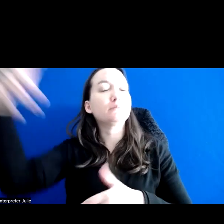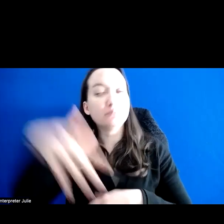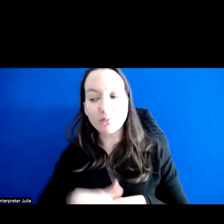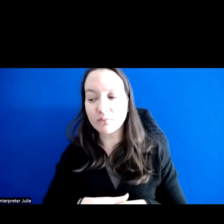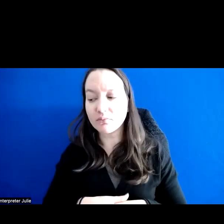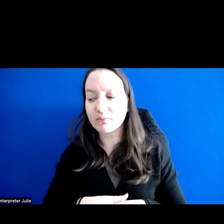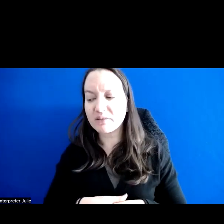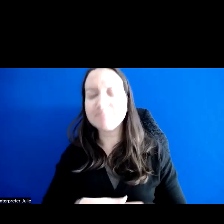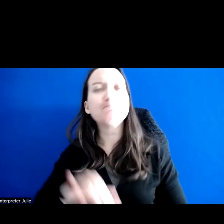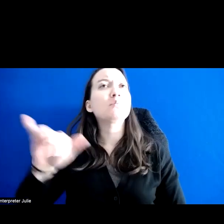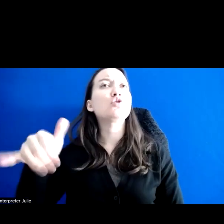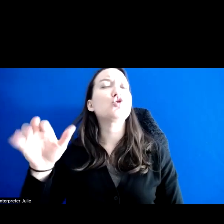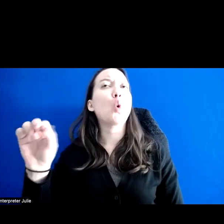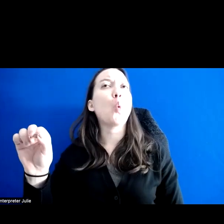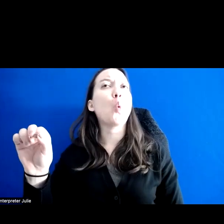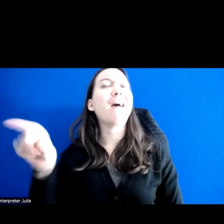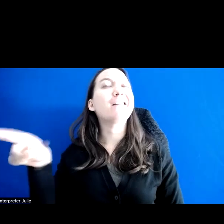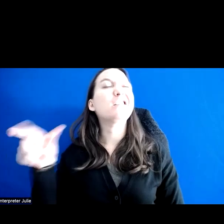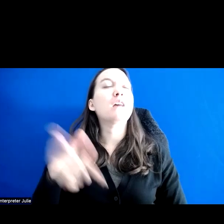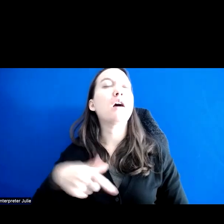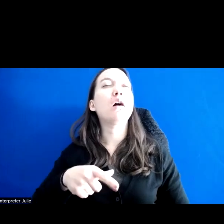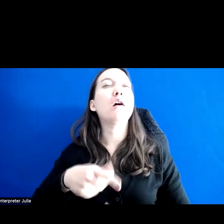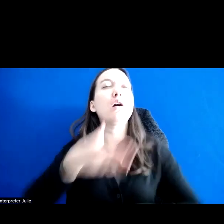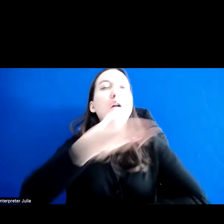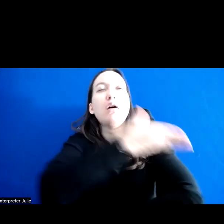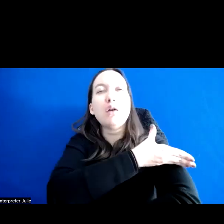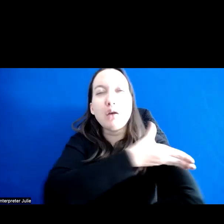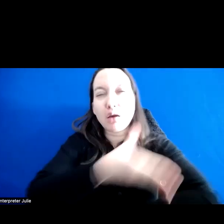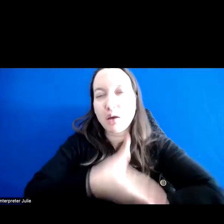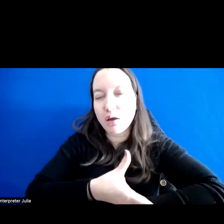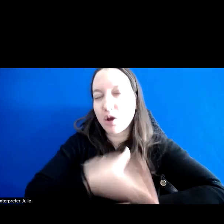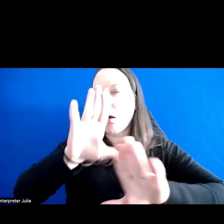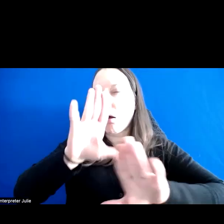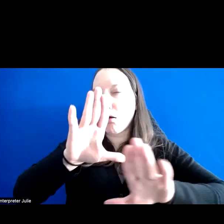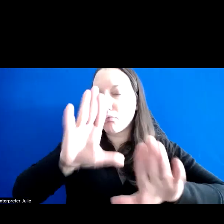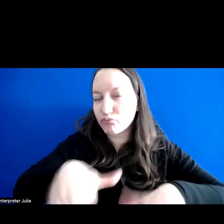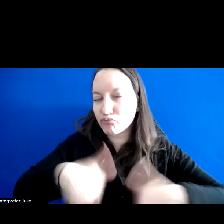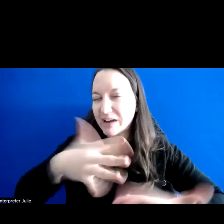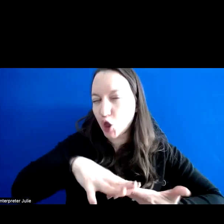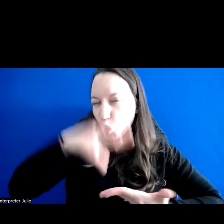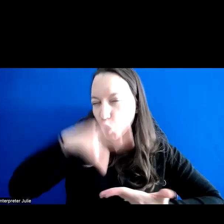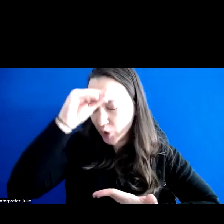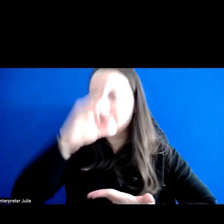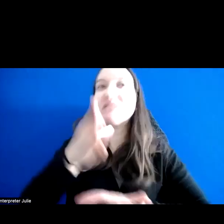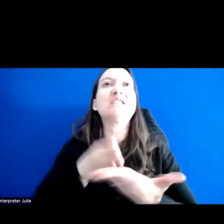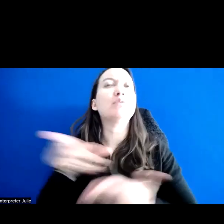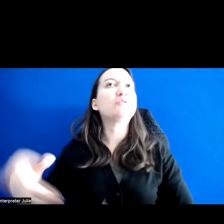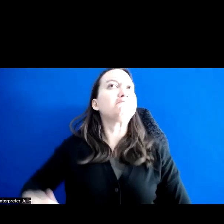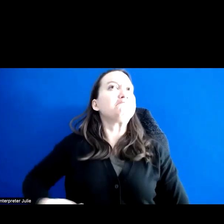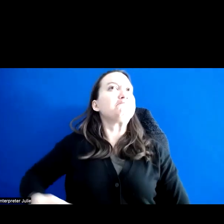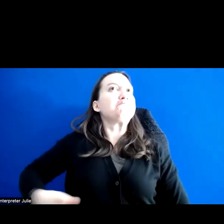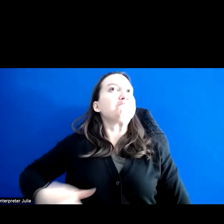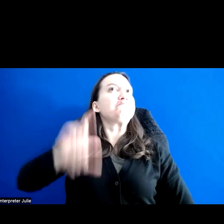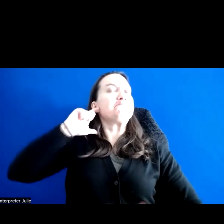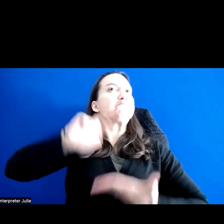And Jo, in a way, had to unlearn, I think, in a way, in her later life, some of the certainties that she'd